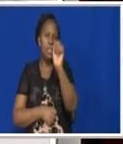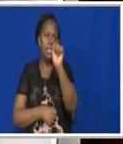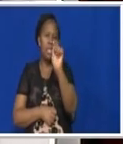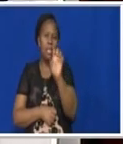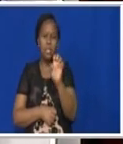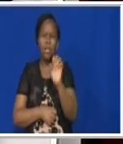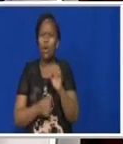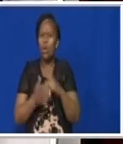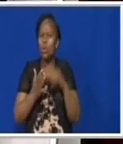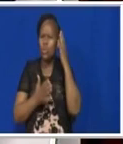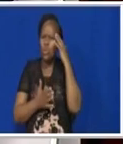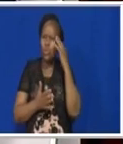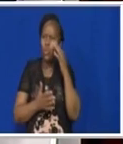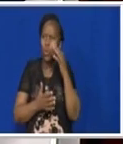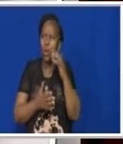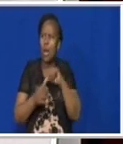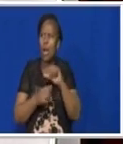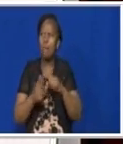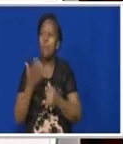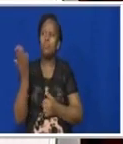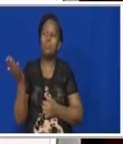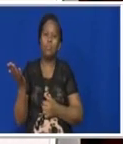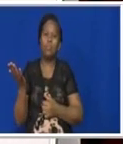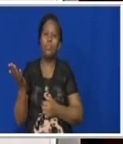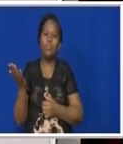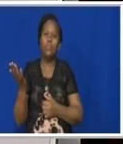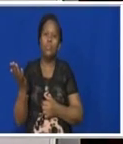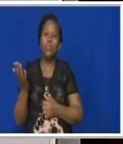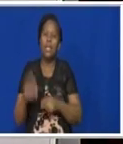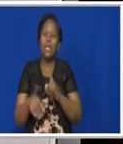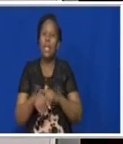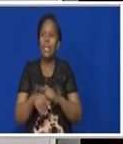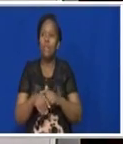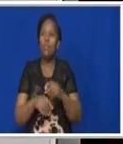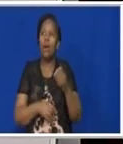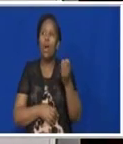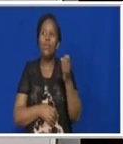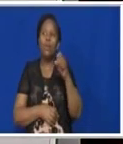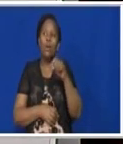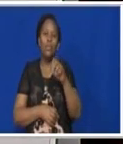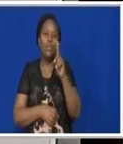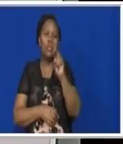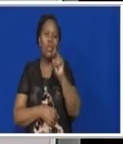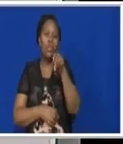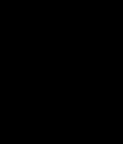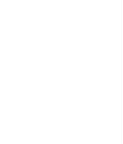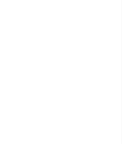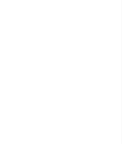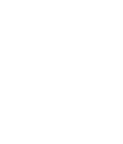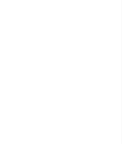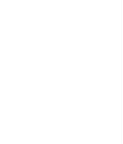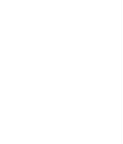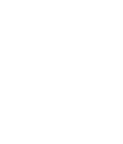Therefore, what do you know about now this one here? When you add a few drops of sodium hydroxide.